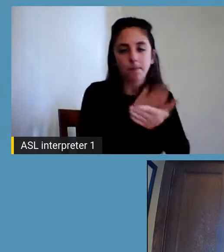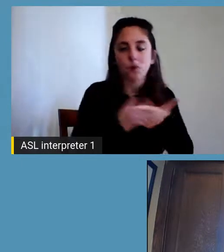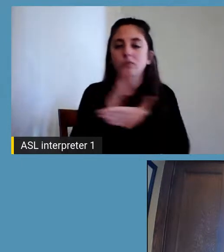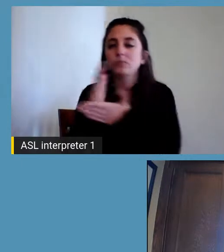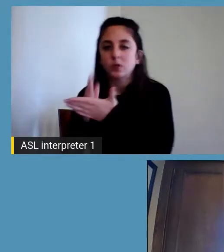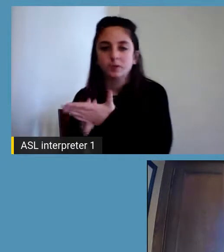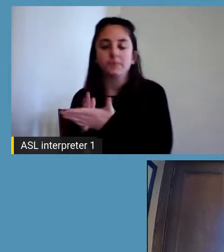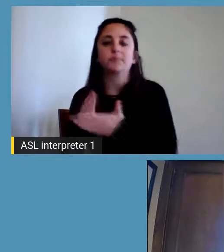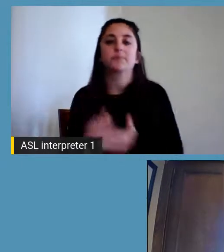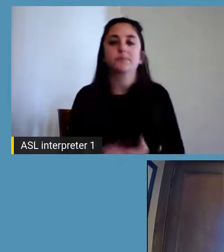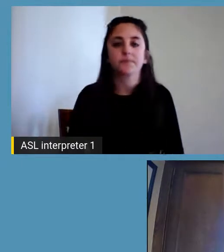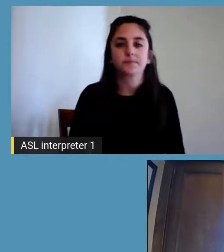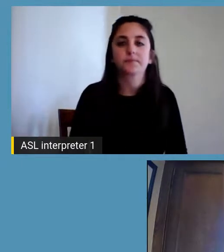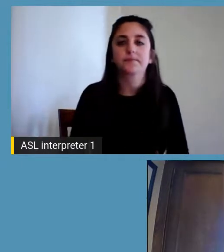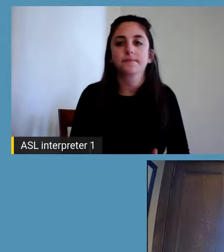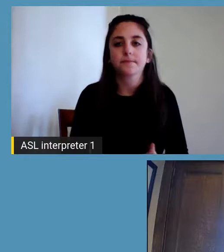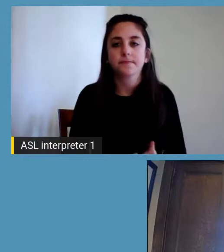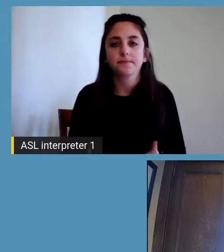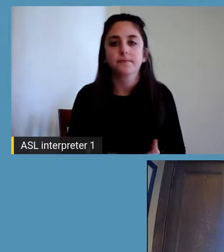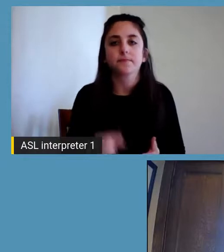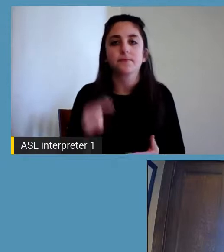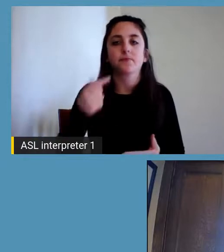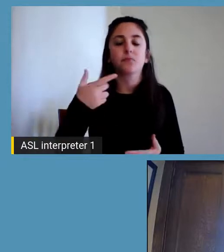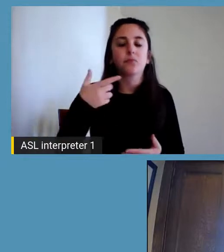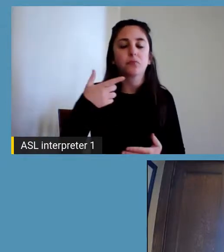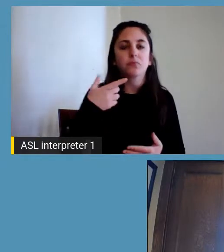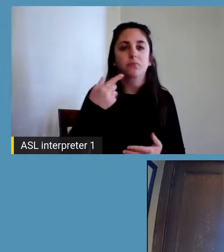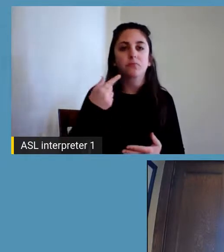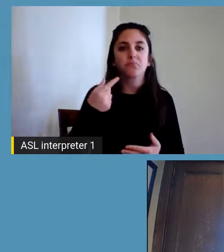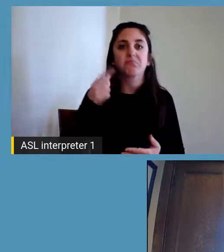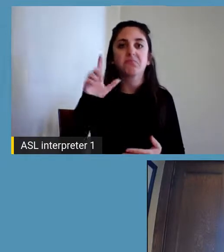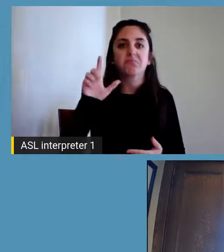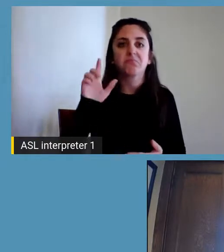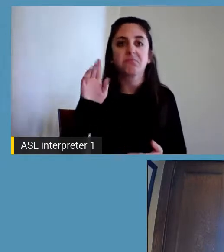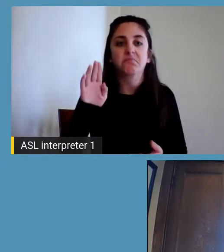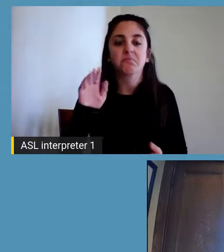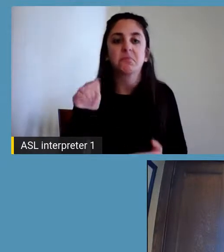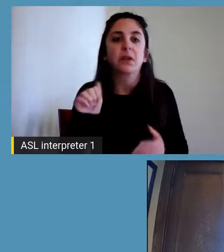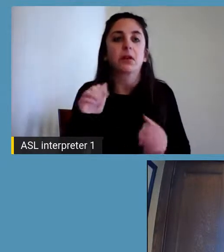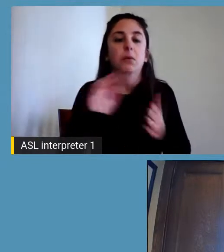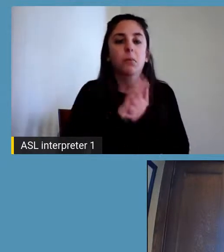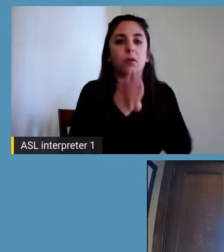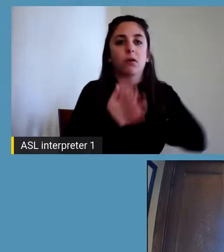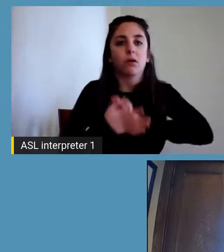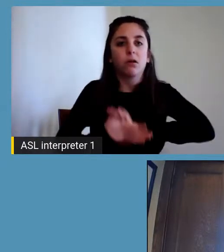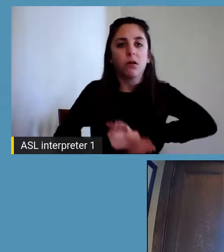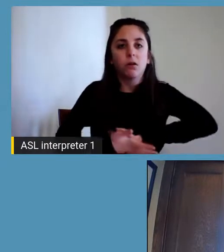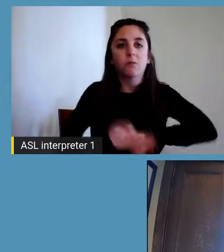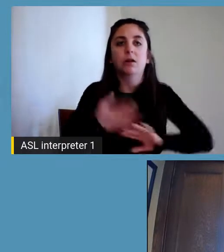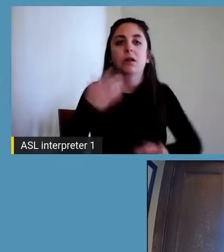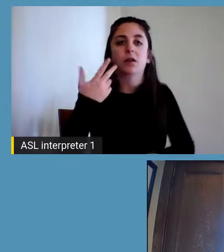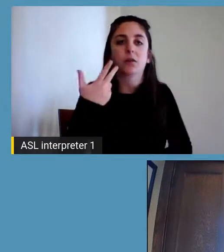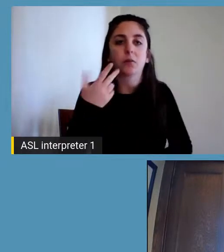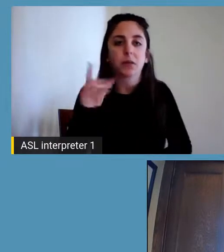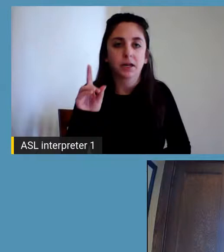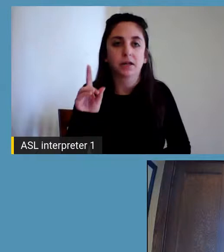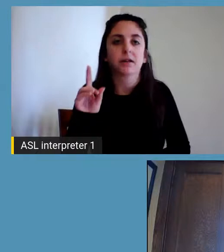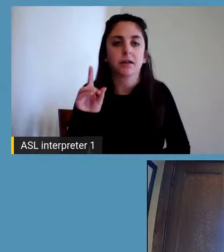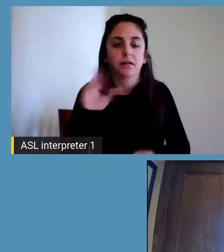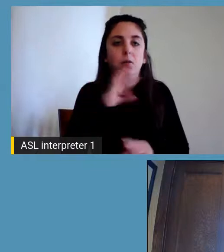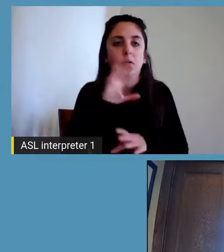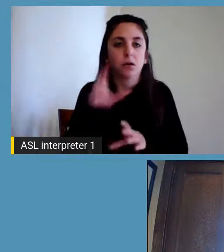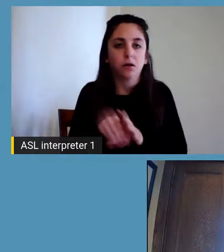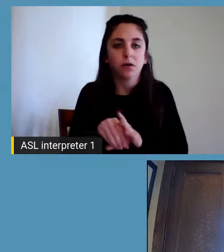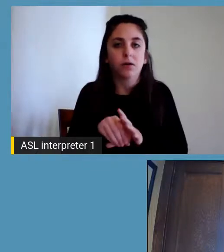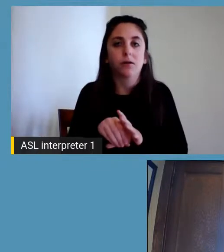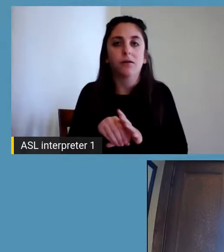OBJ or a GLB, etc., and they become a 3D component. So 3D Max,